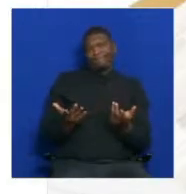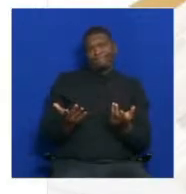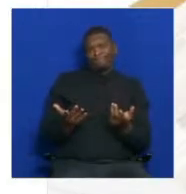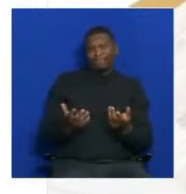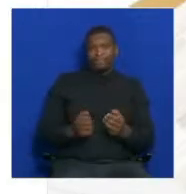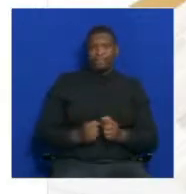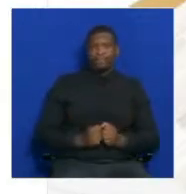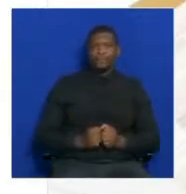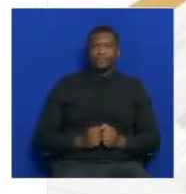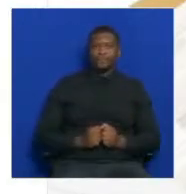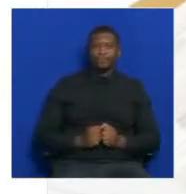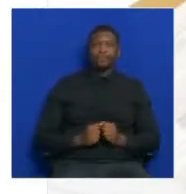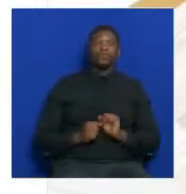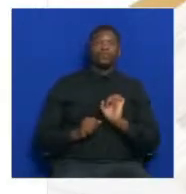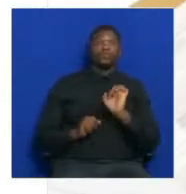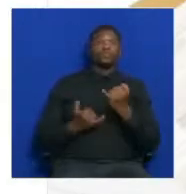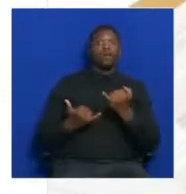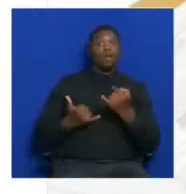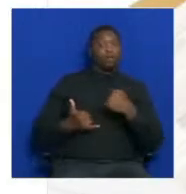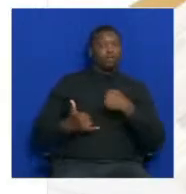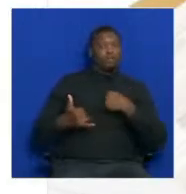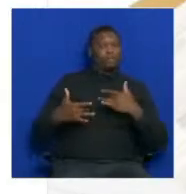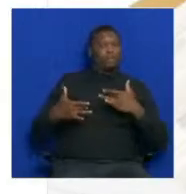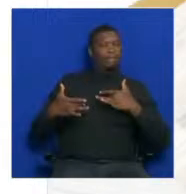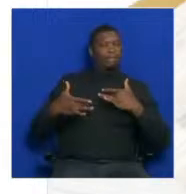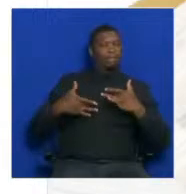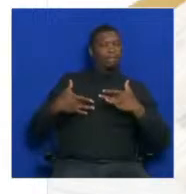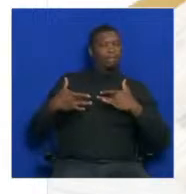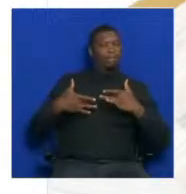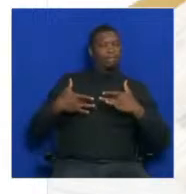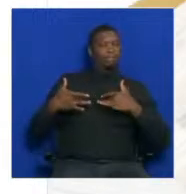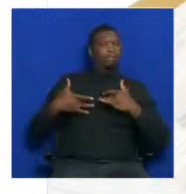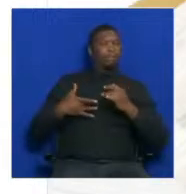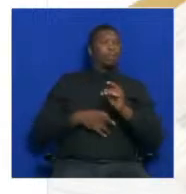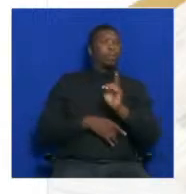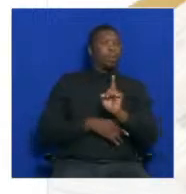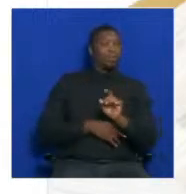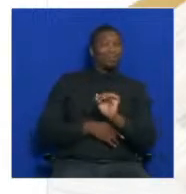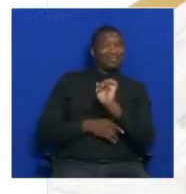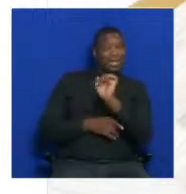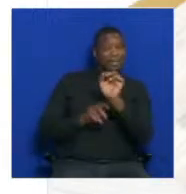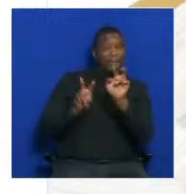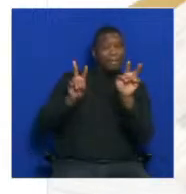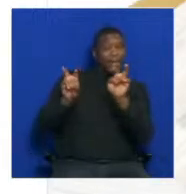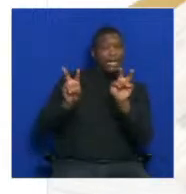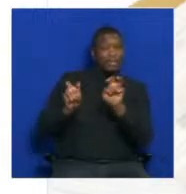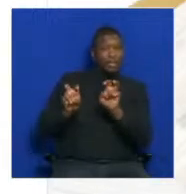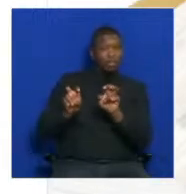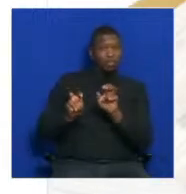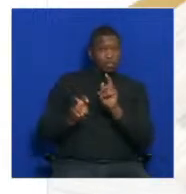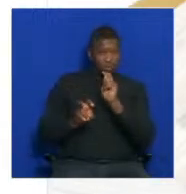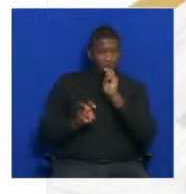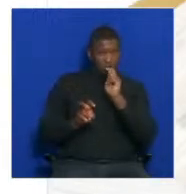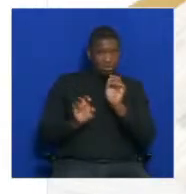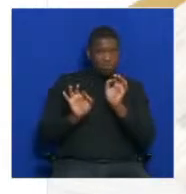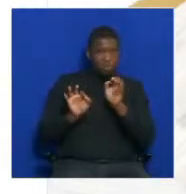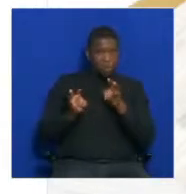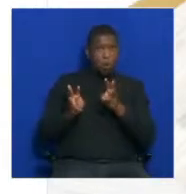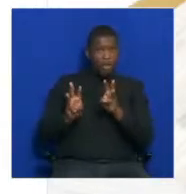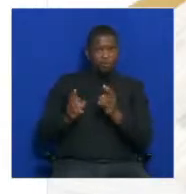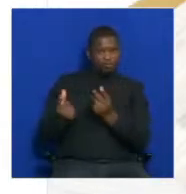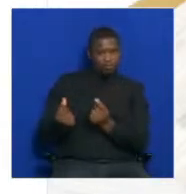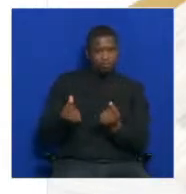My concern is that this matter was not dealt with in the normal way.